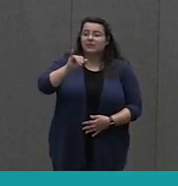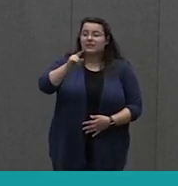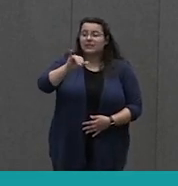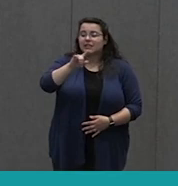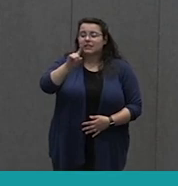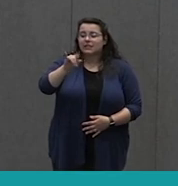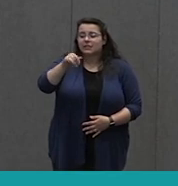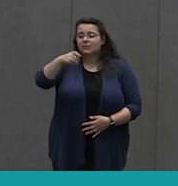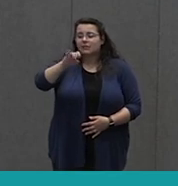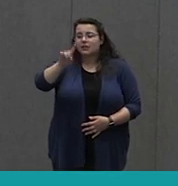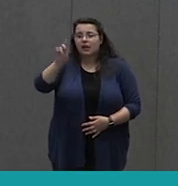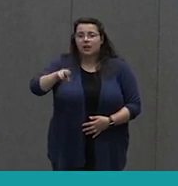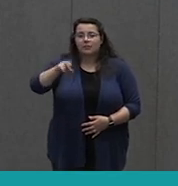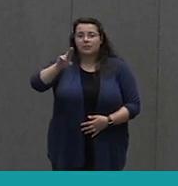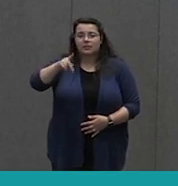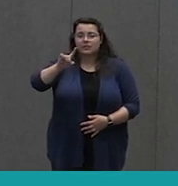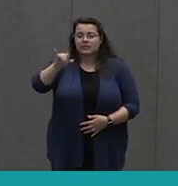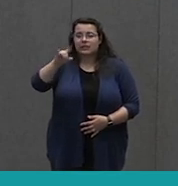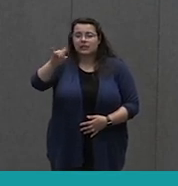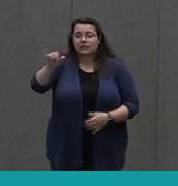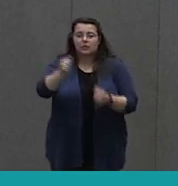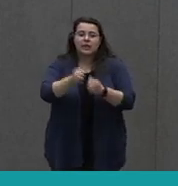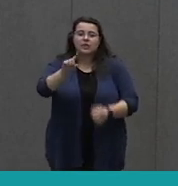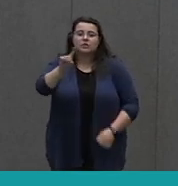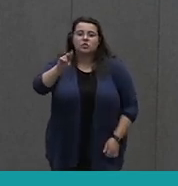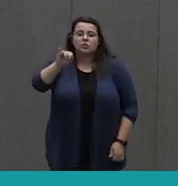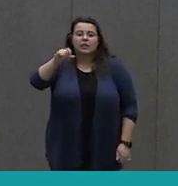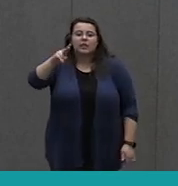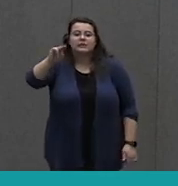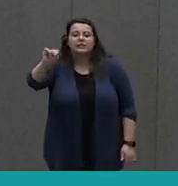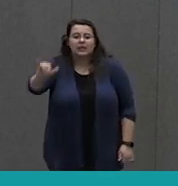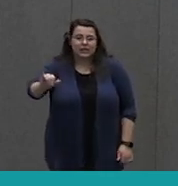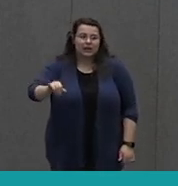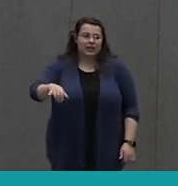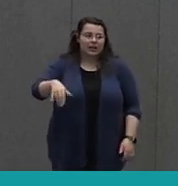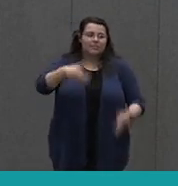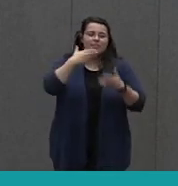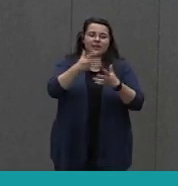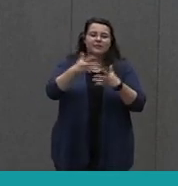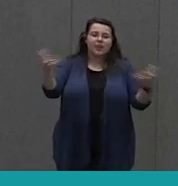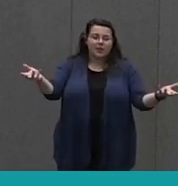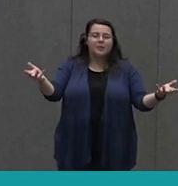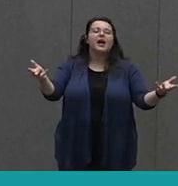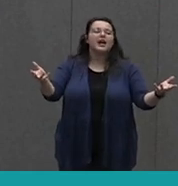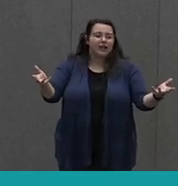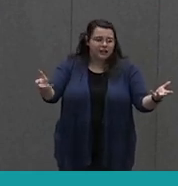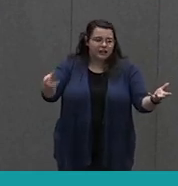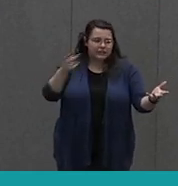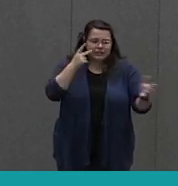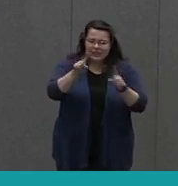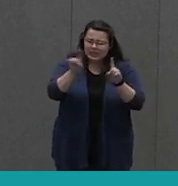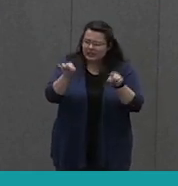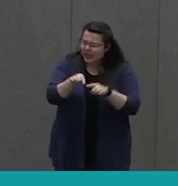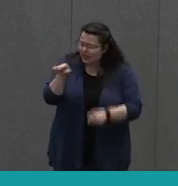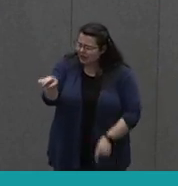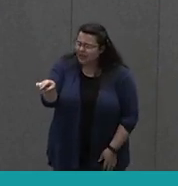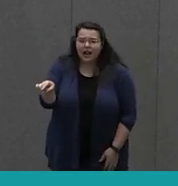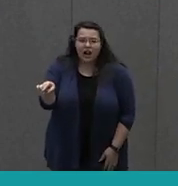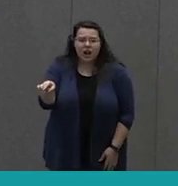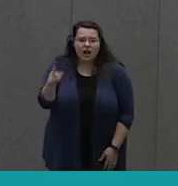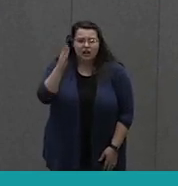lobster claws. O for orange peels. Oh, that's another one I'm not going to touch.